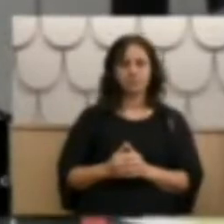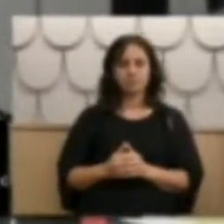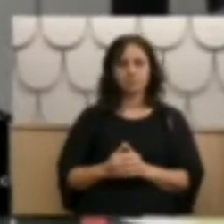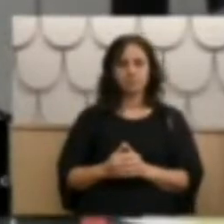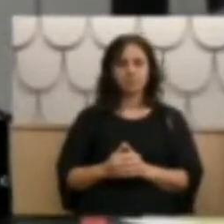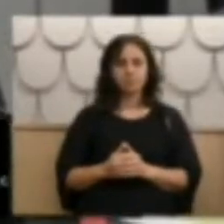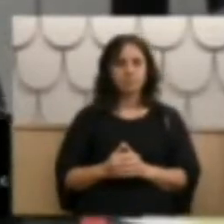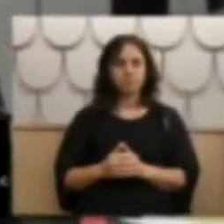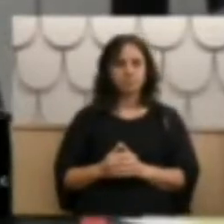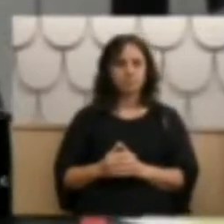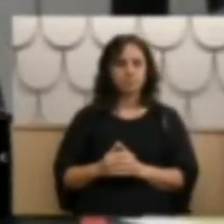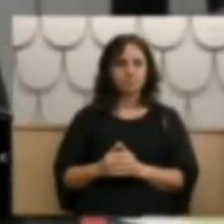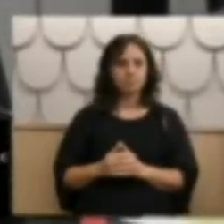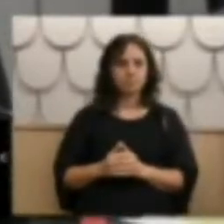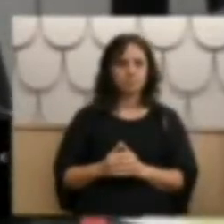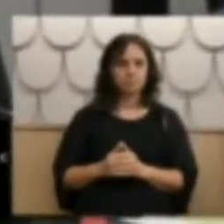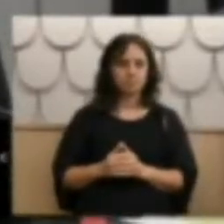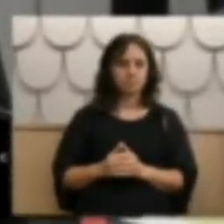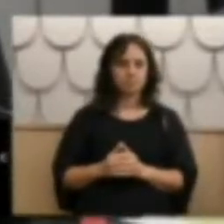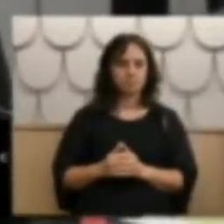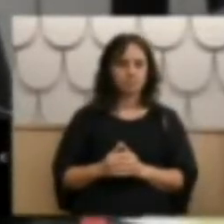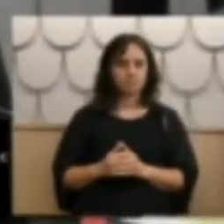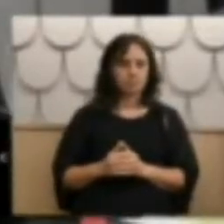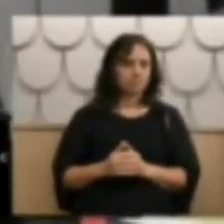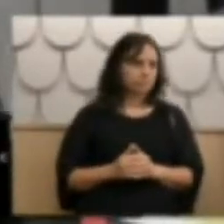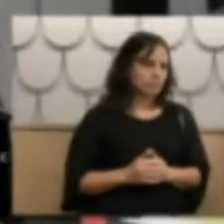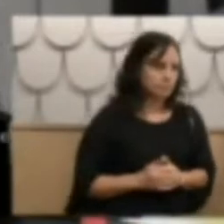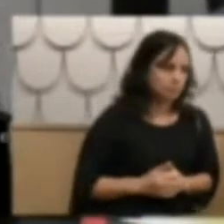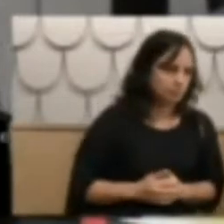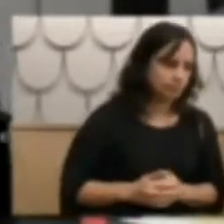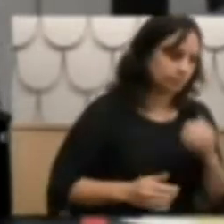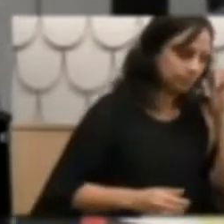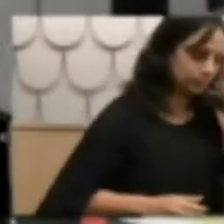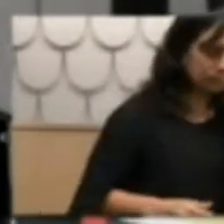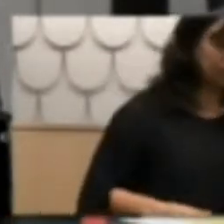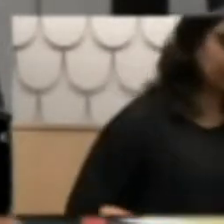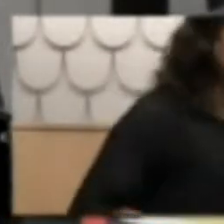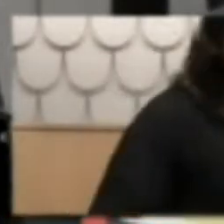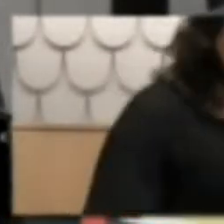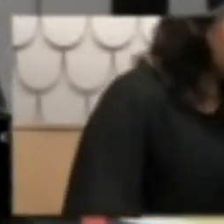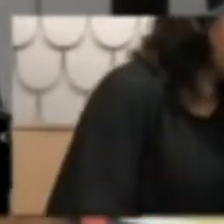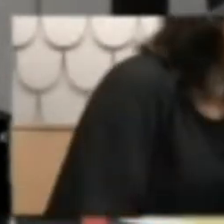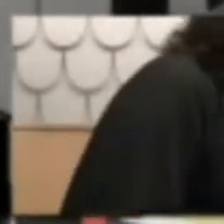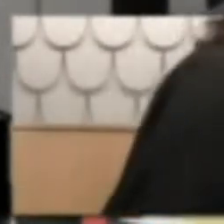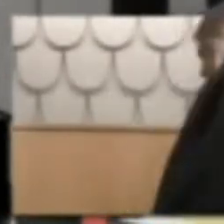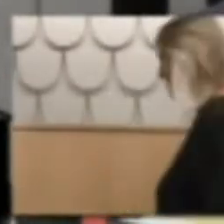outward looking, and I'm not saying anything about their employment policies, and I'm sure they're very good and